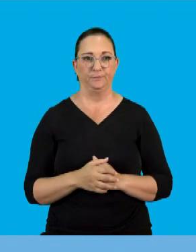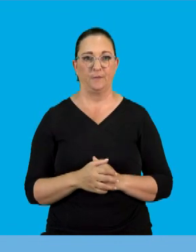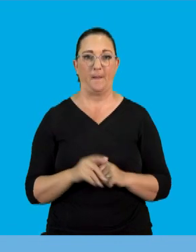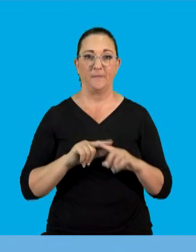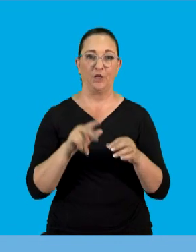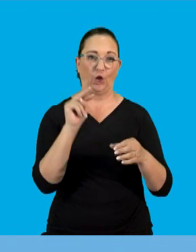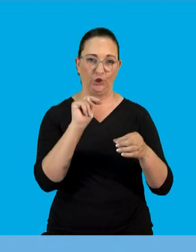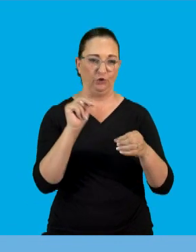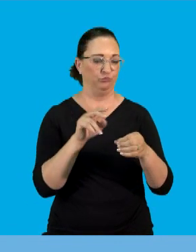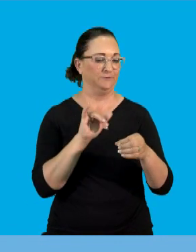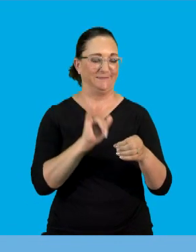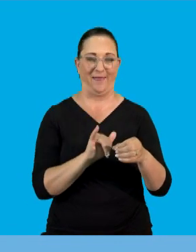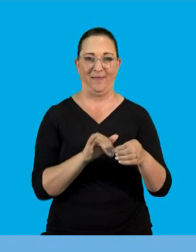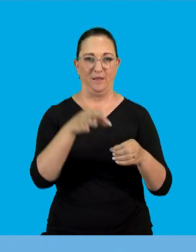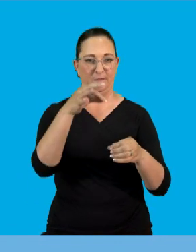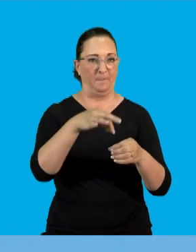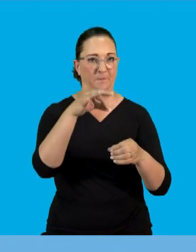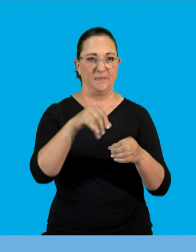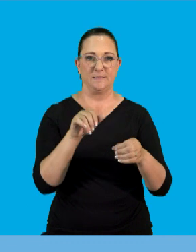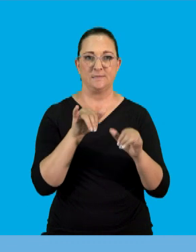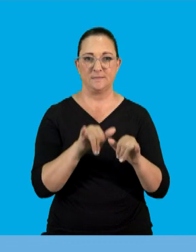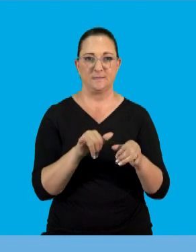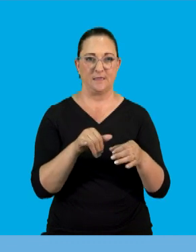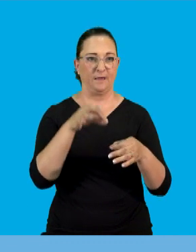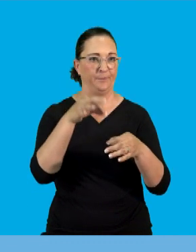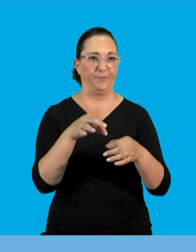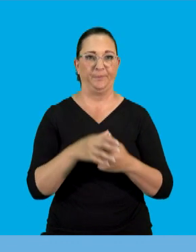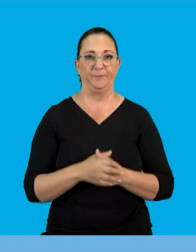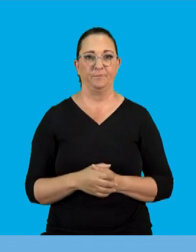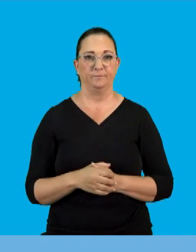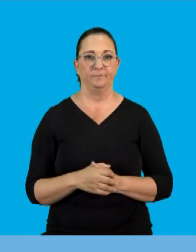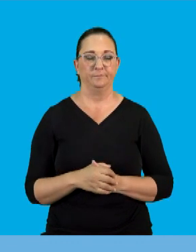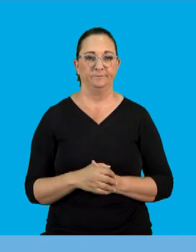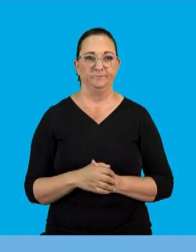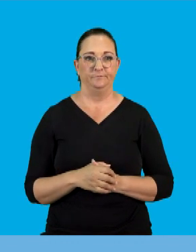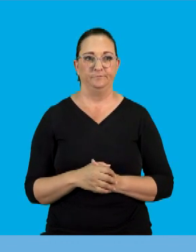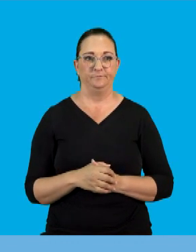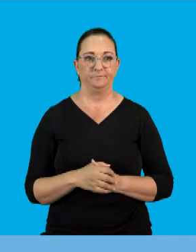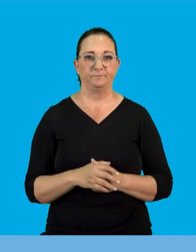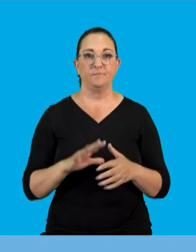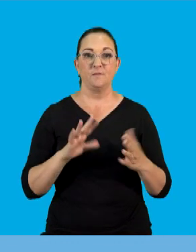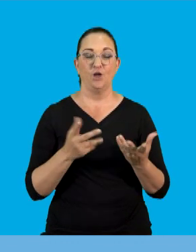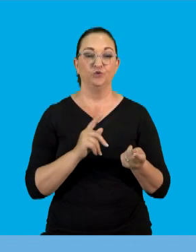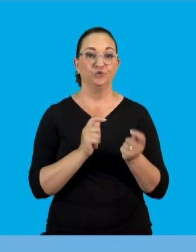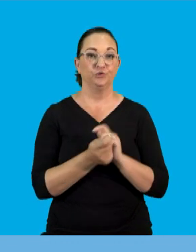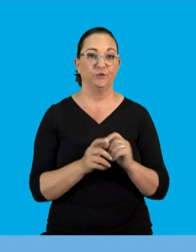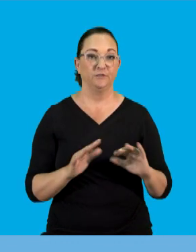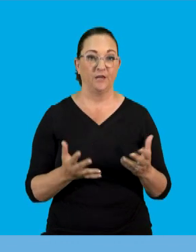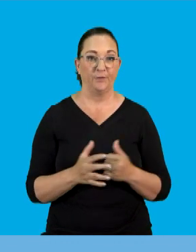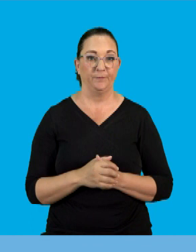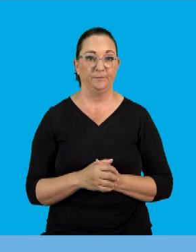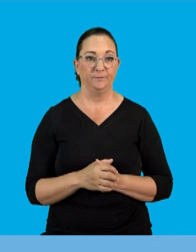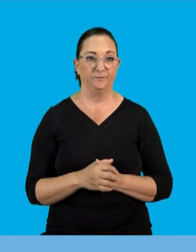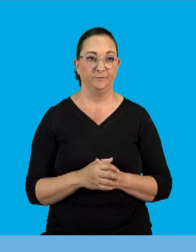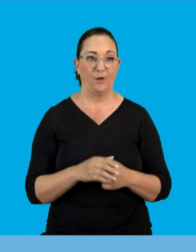be any response. It will just remain that particular color. If it's red, it will remain red. Now, how does it respond? So